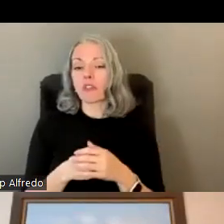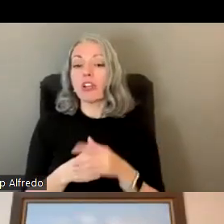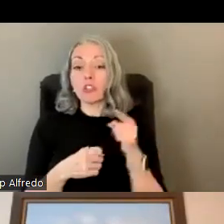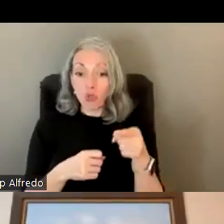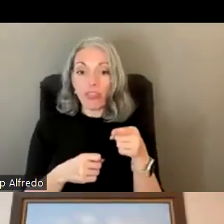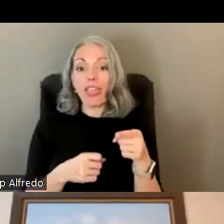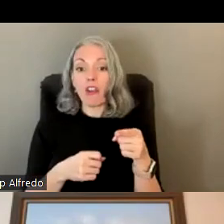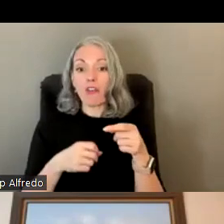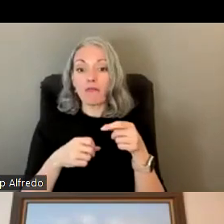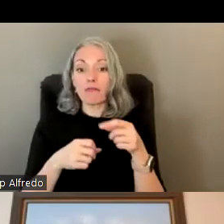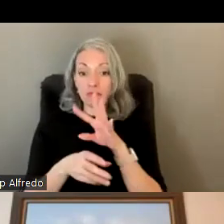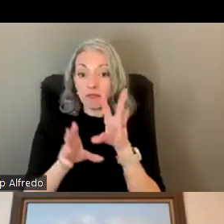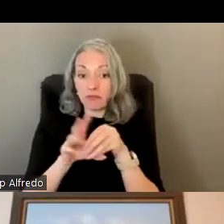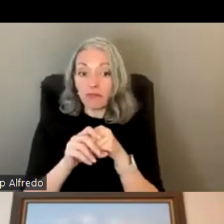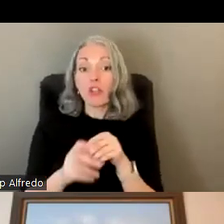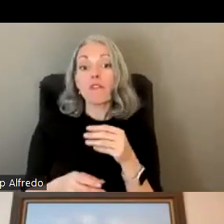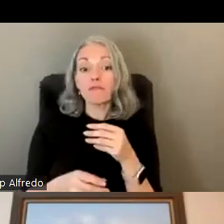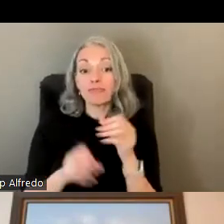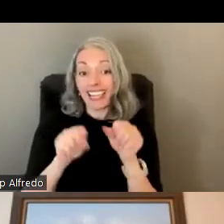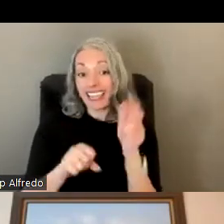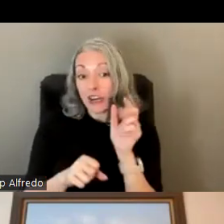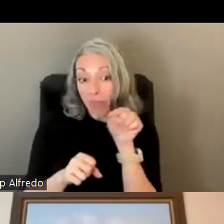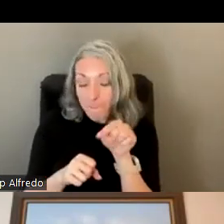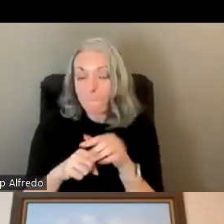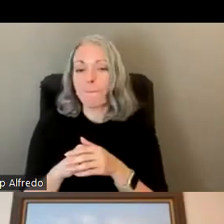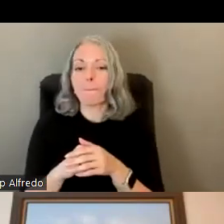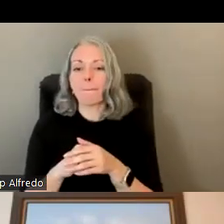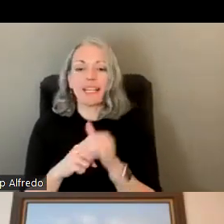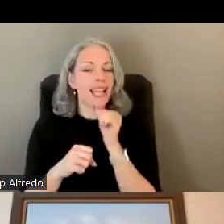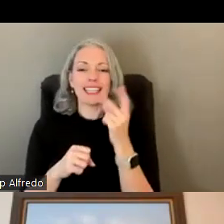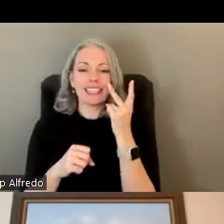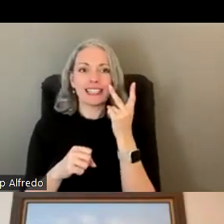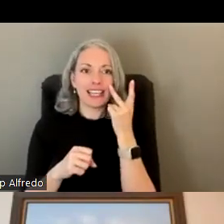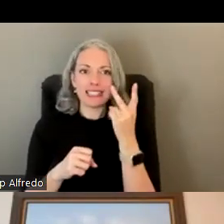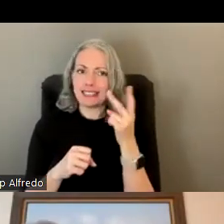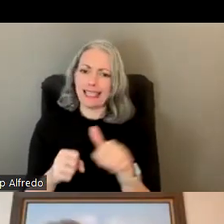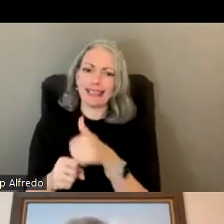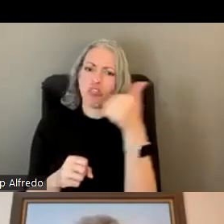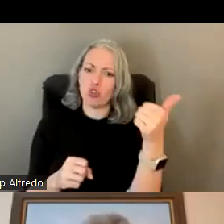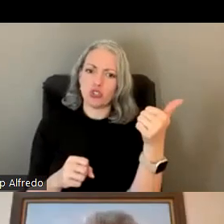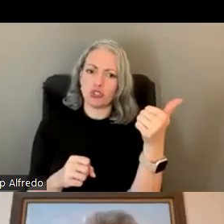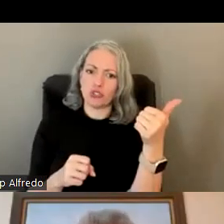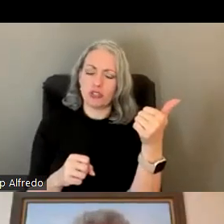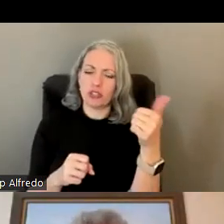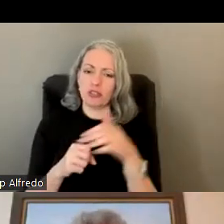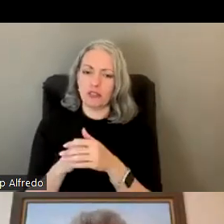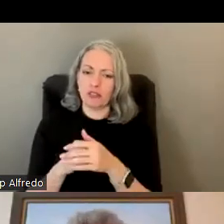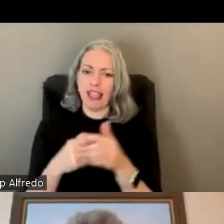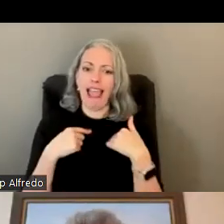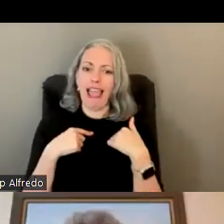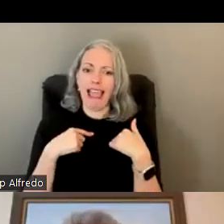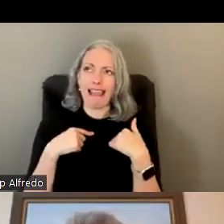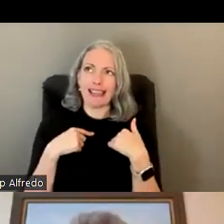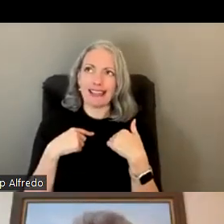their input is heard. I didn't see that in any of the others, that we were, and I interpreted it